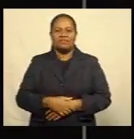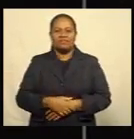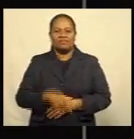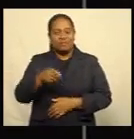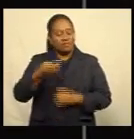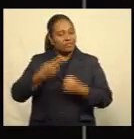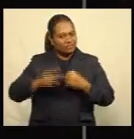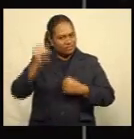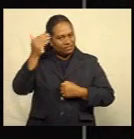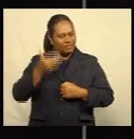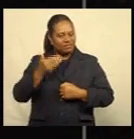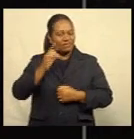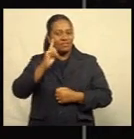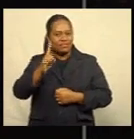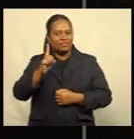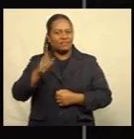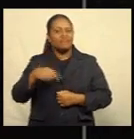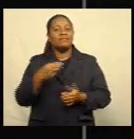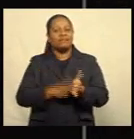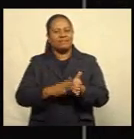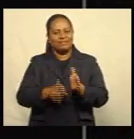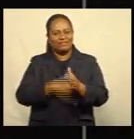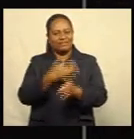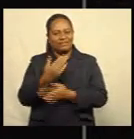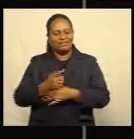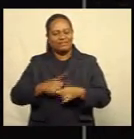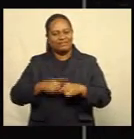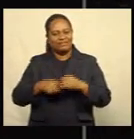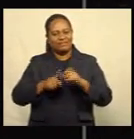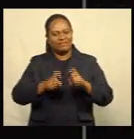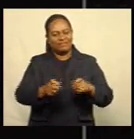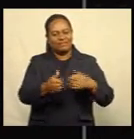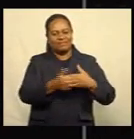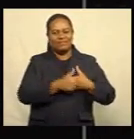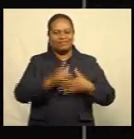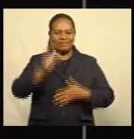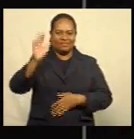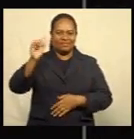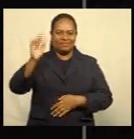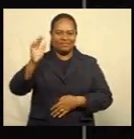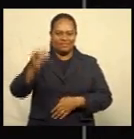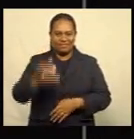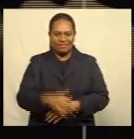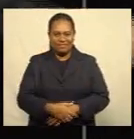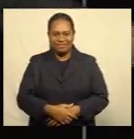your news this evening. I'll see you again on Monday. Until then, stay safe. Modemanda.